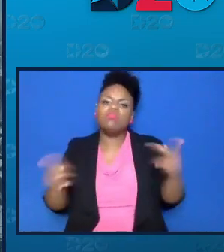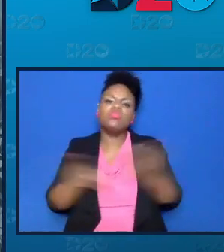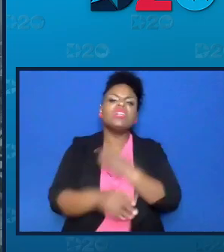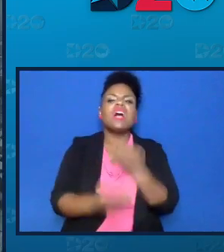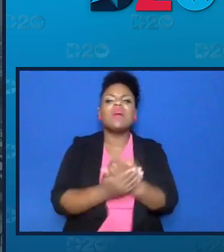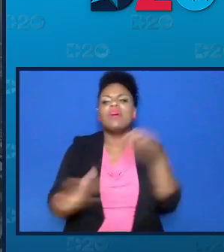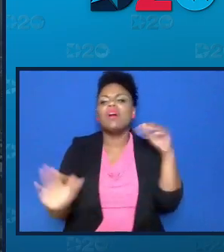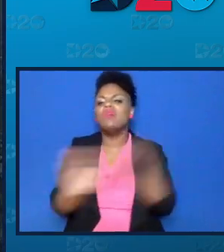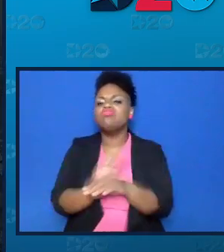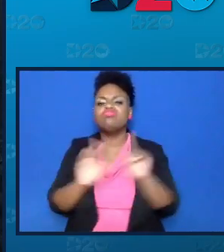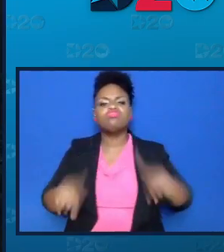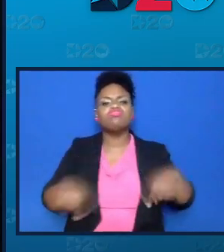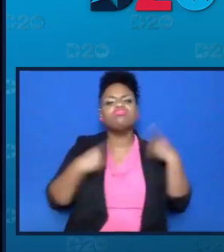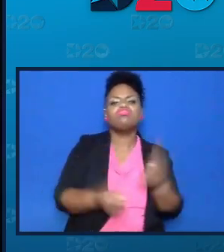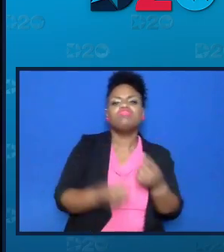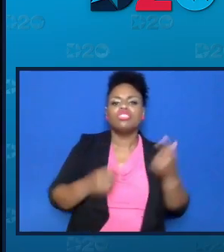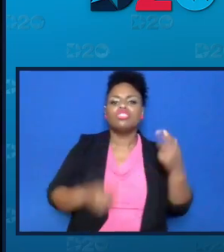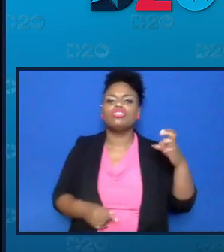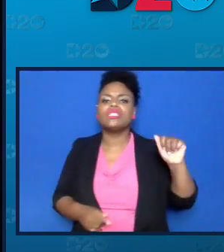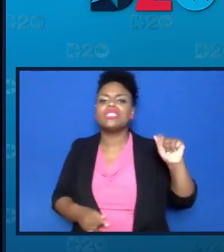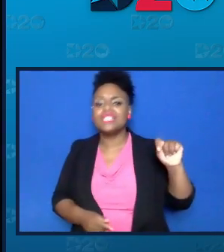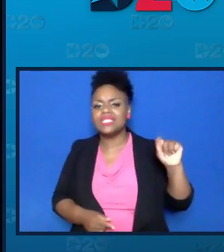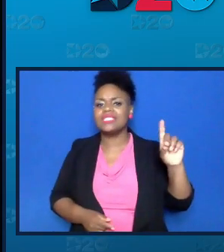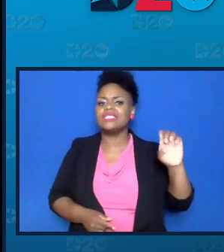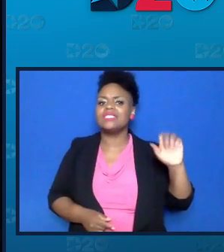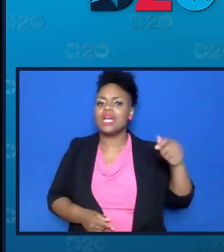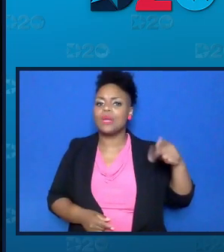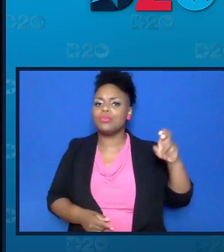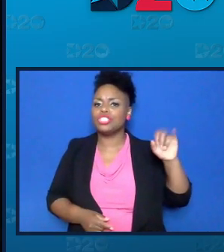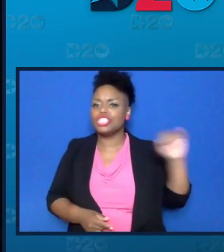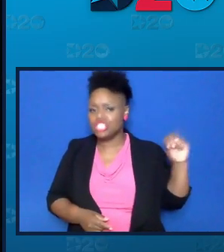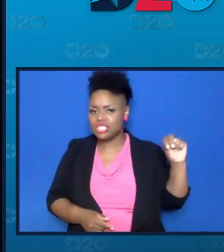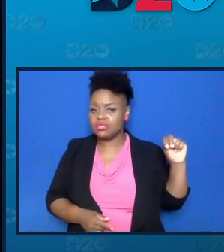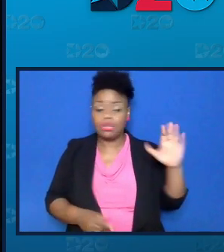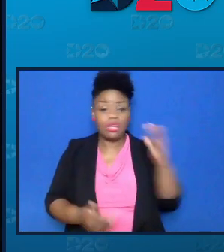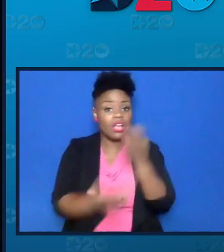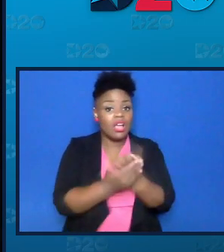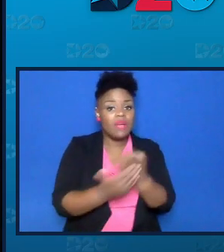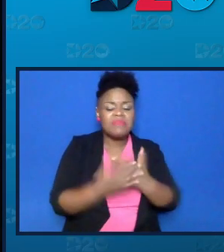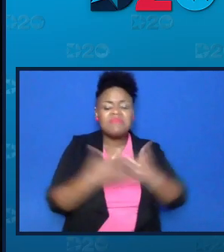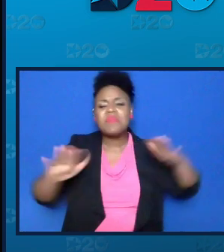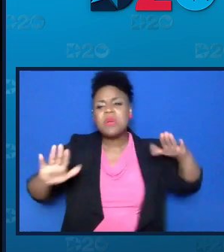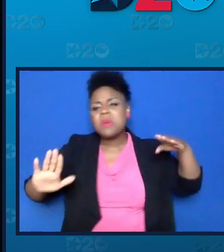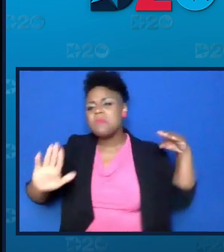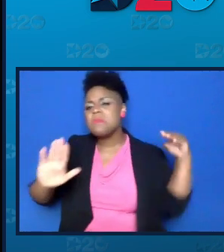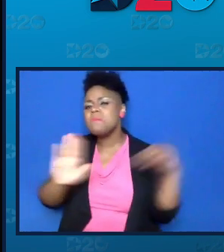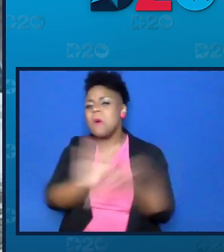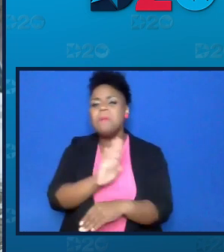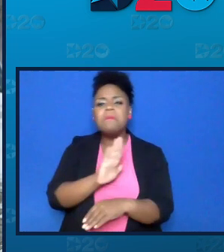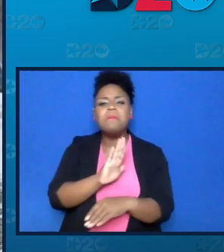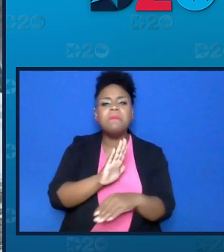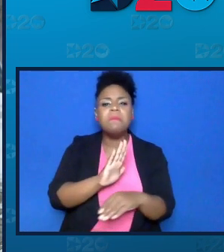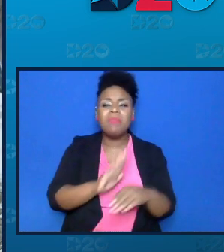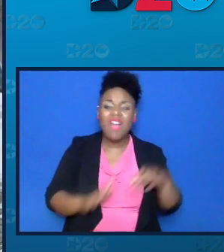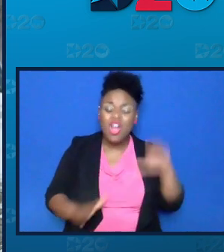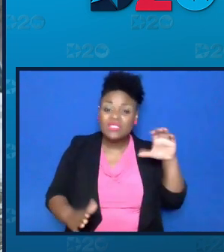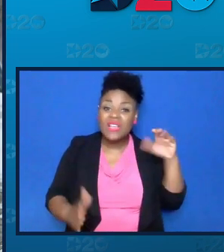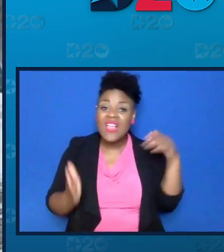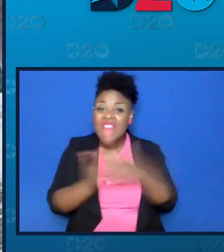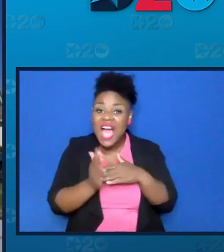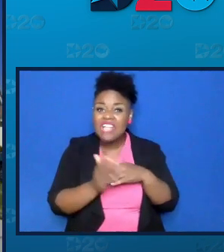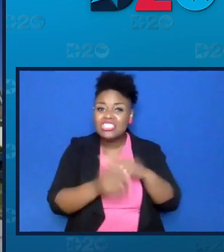The economy was hemorrhaging, hundreds of thousands of jobs a week. People were losing their homes